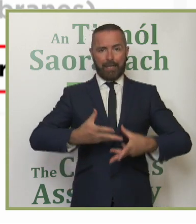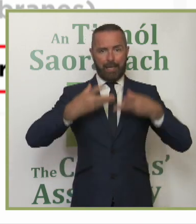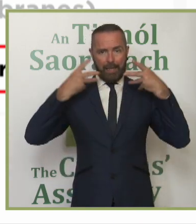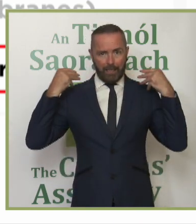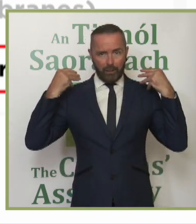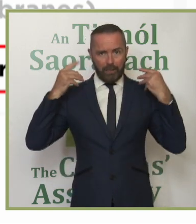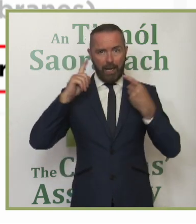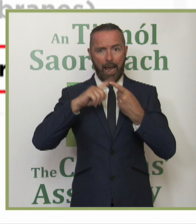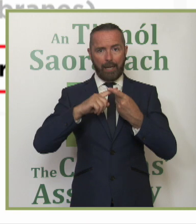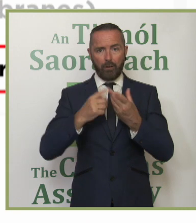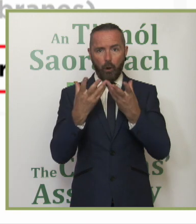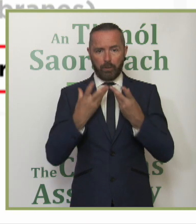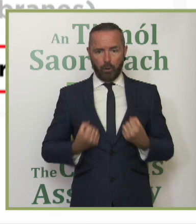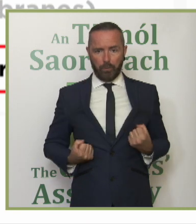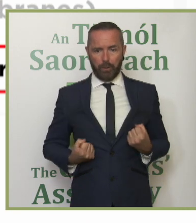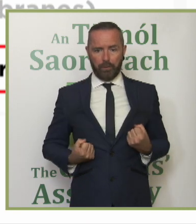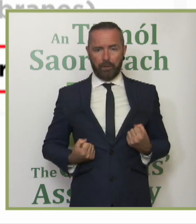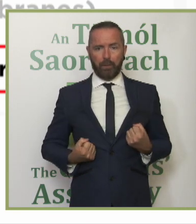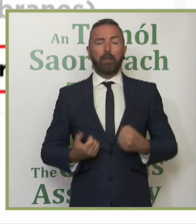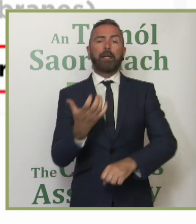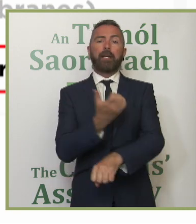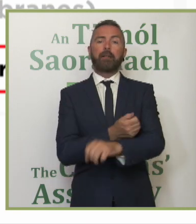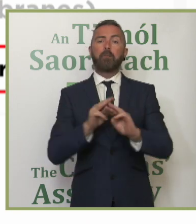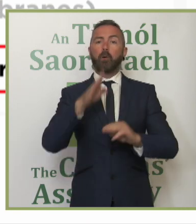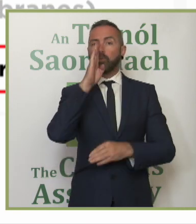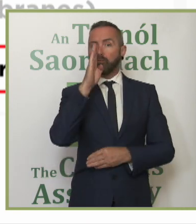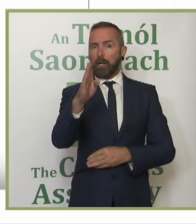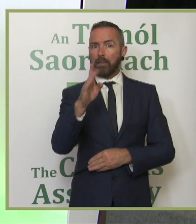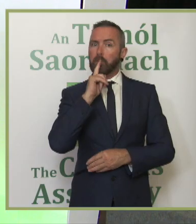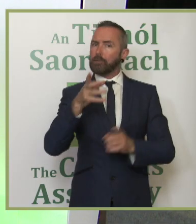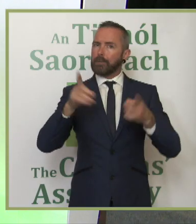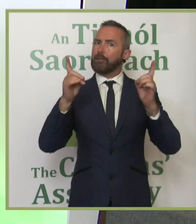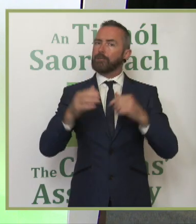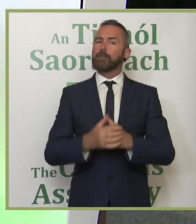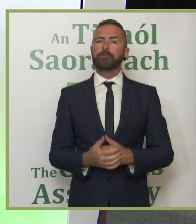absorption. Injection is obviously the most direct, but also the most dangerous.